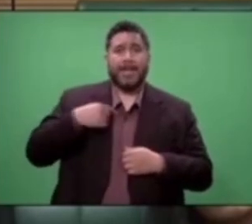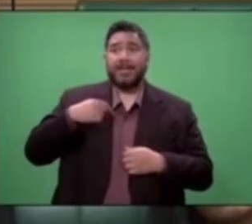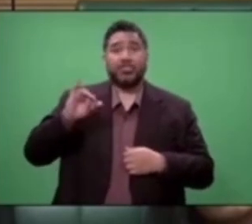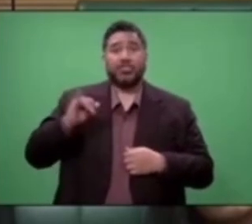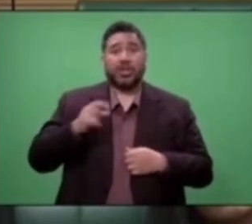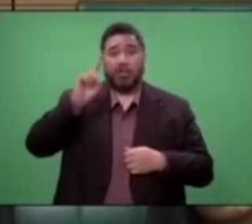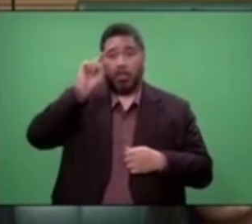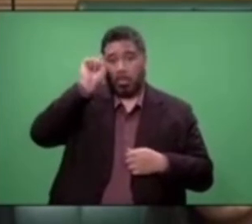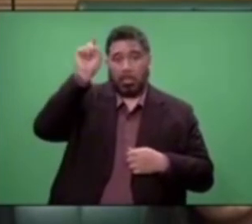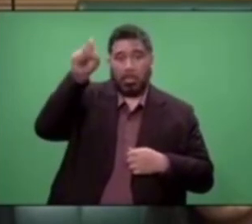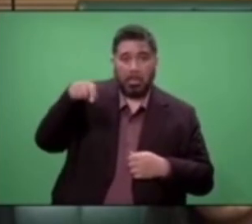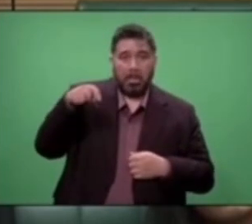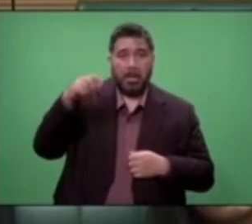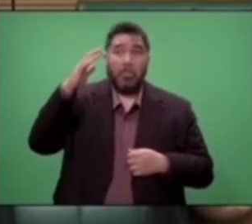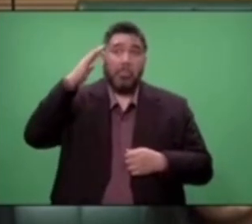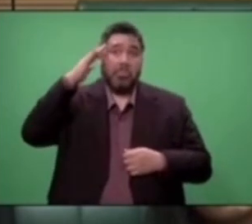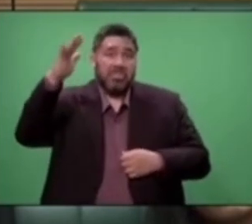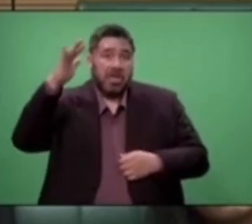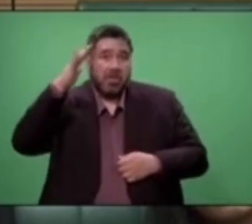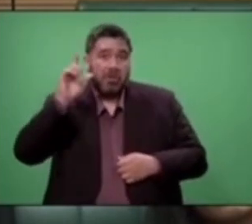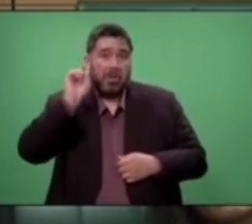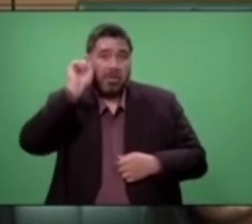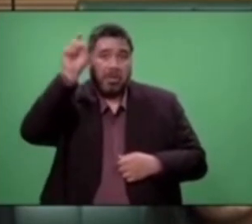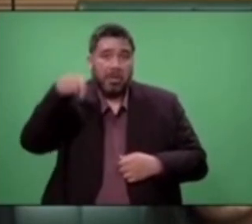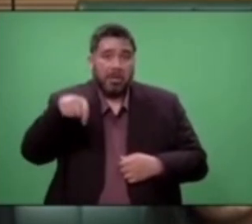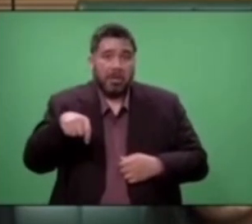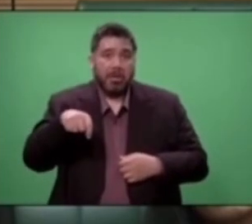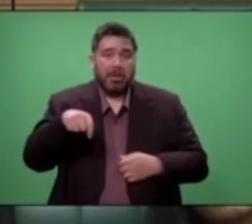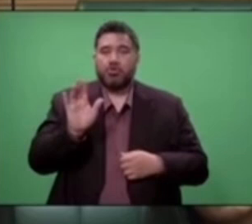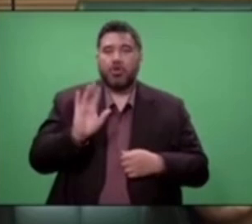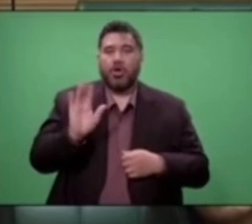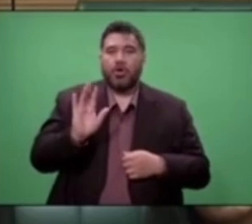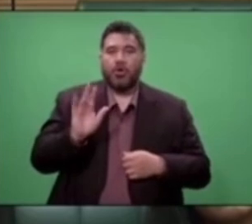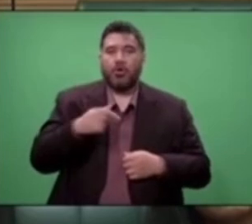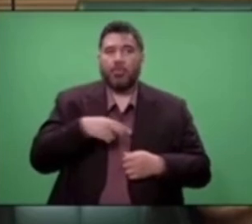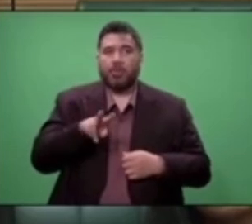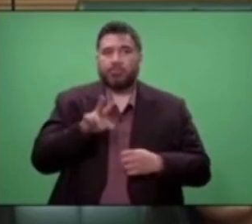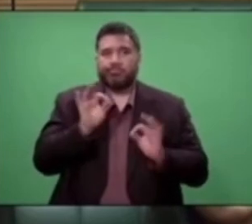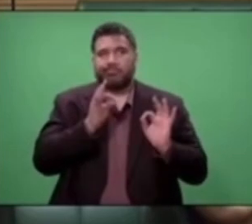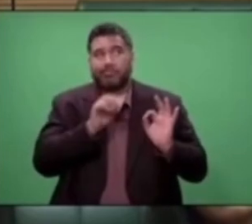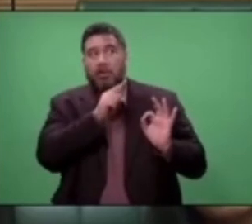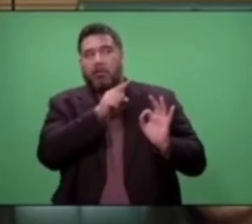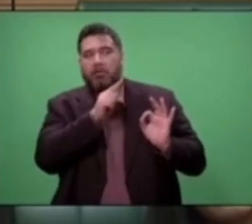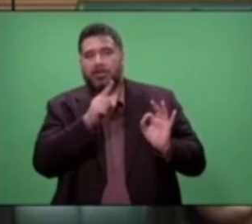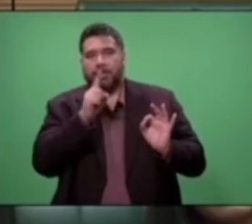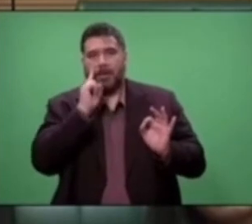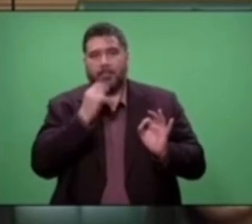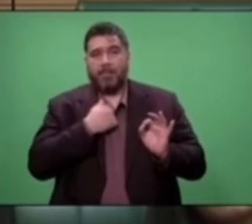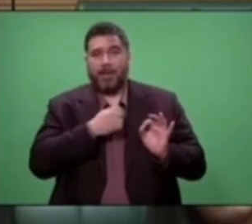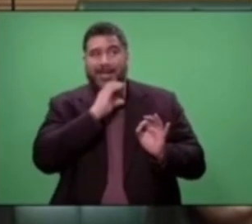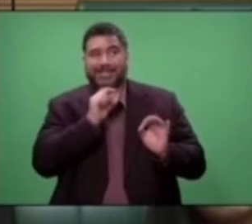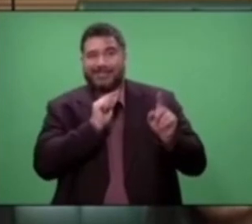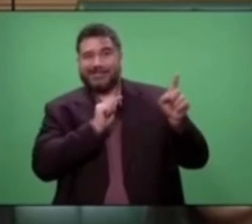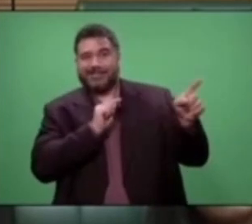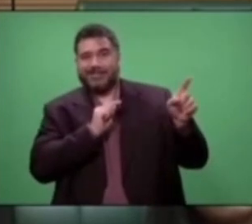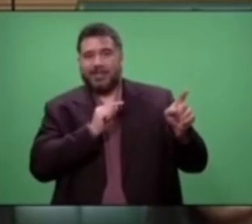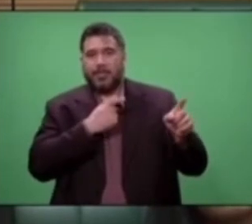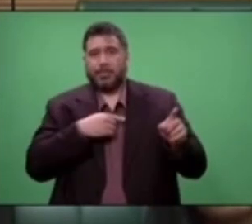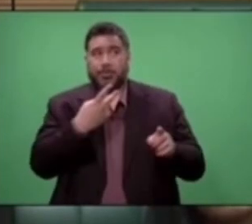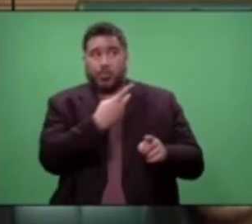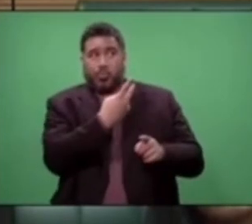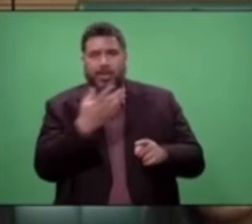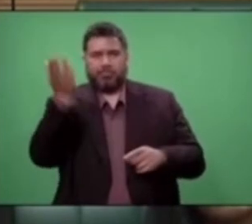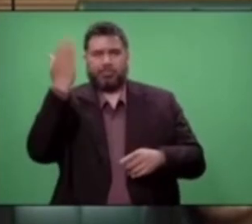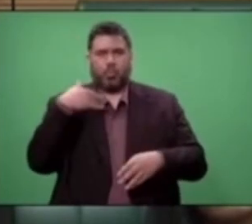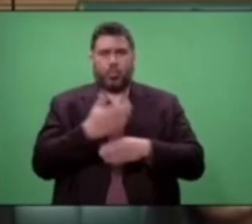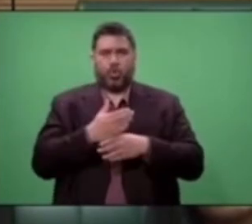my whanaunga, me. And that's because her and I know that working in the department at times back in the